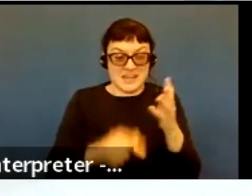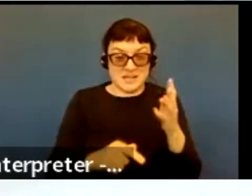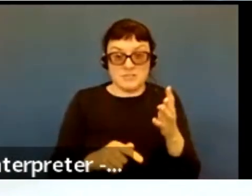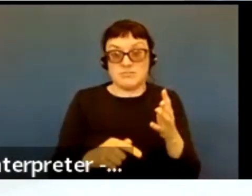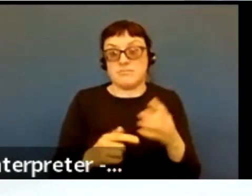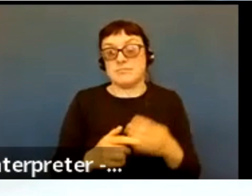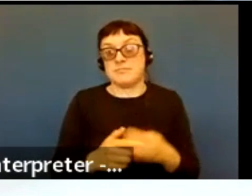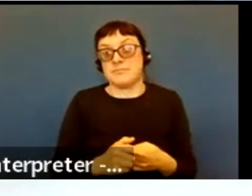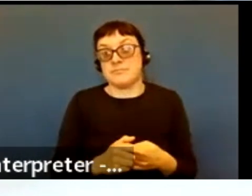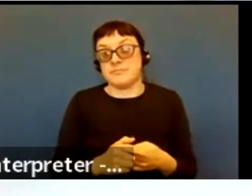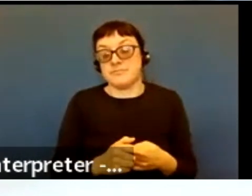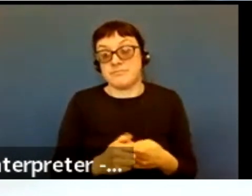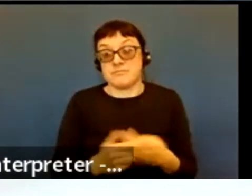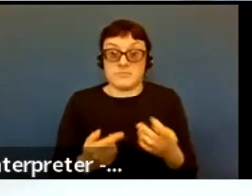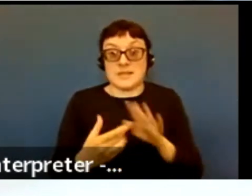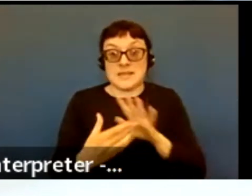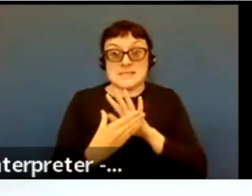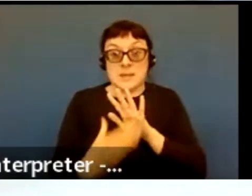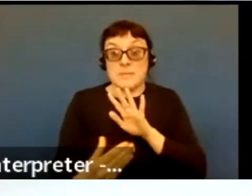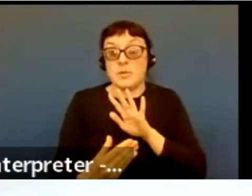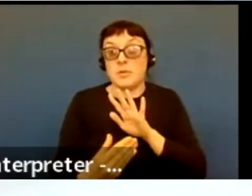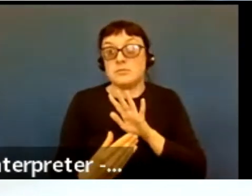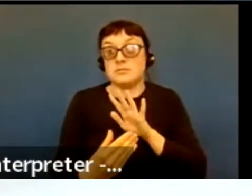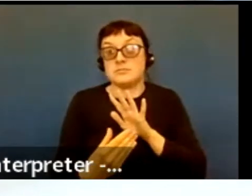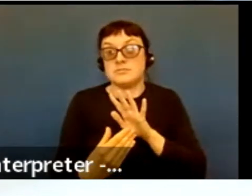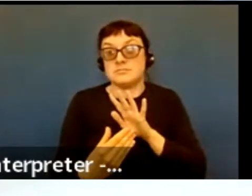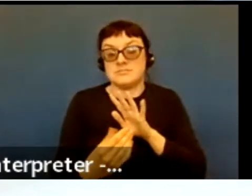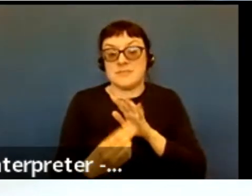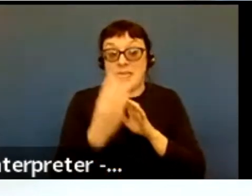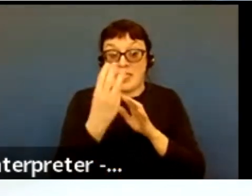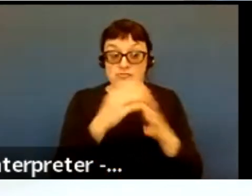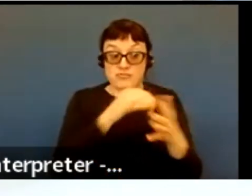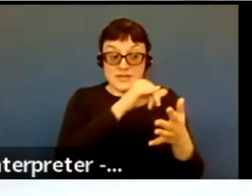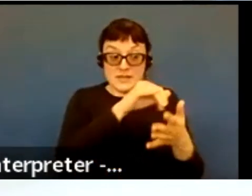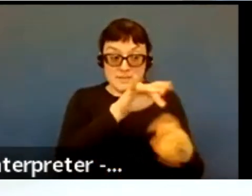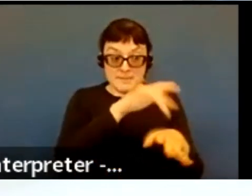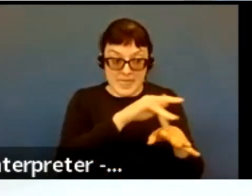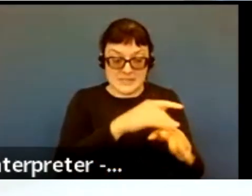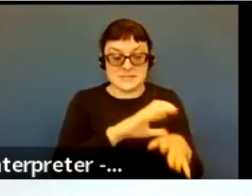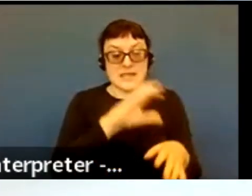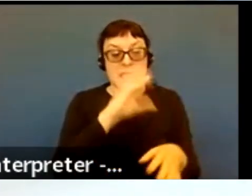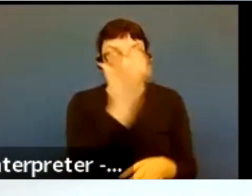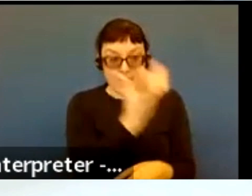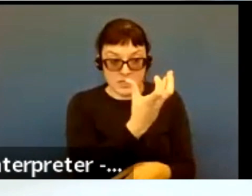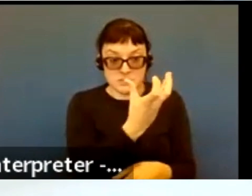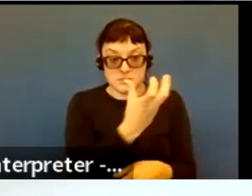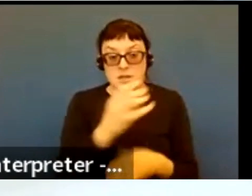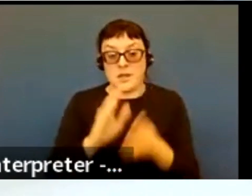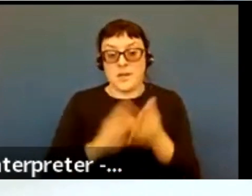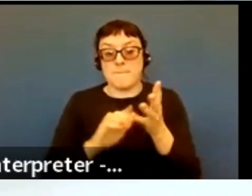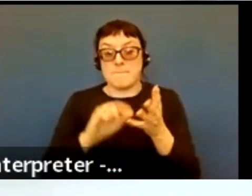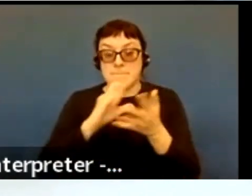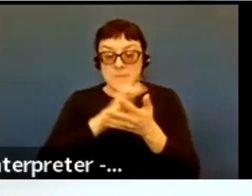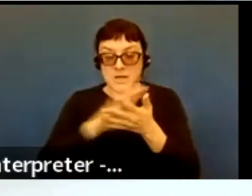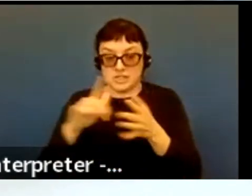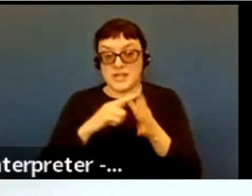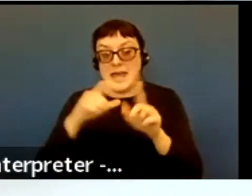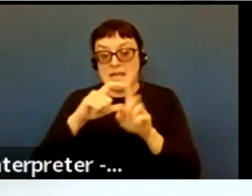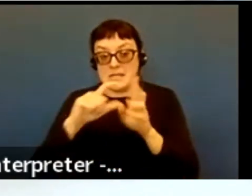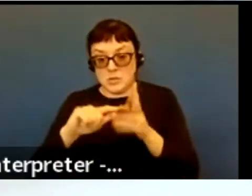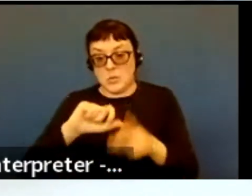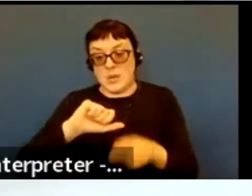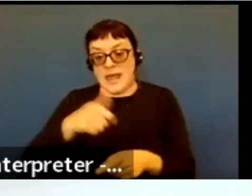genders. I would say, for instance, in the three plays I chose, Hamlet, Much Ado About Nothing,